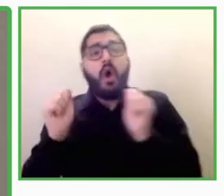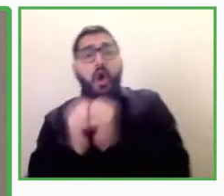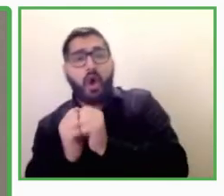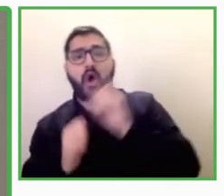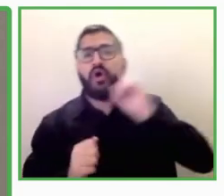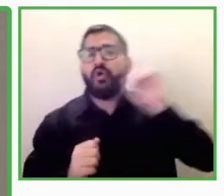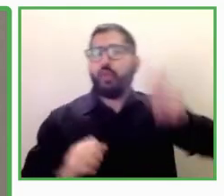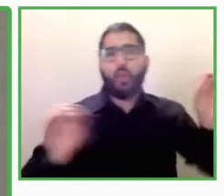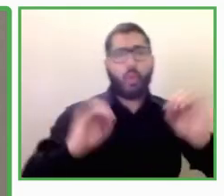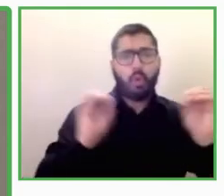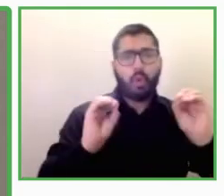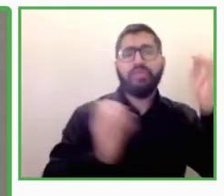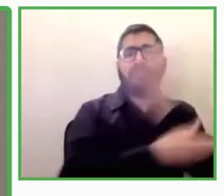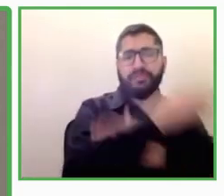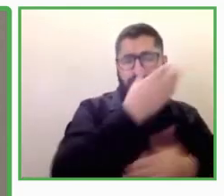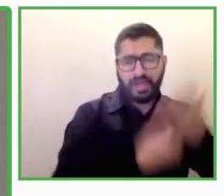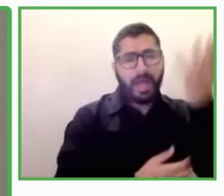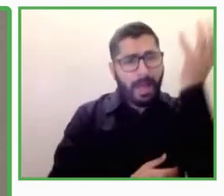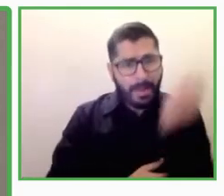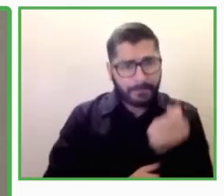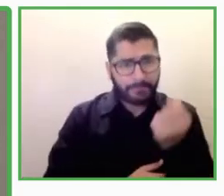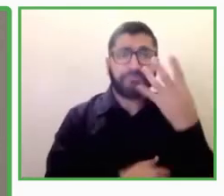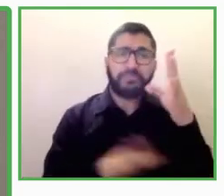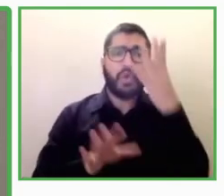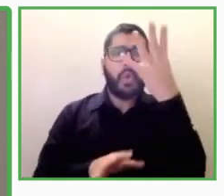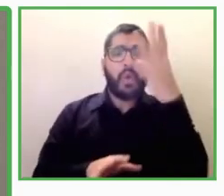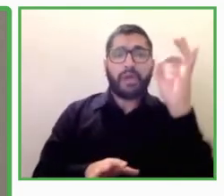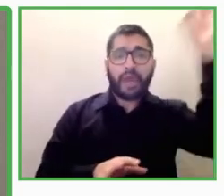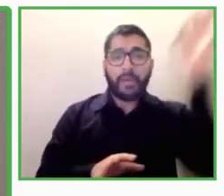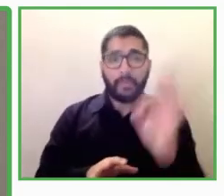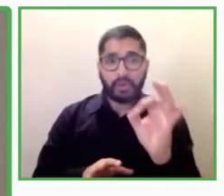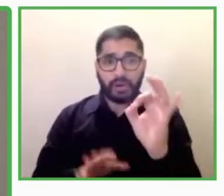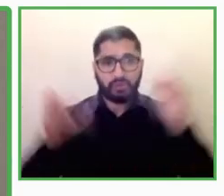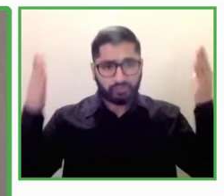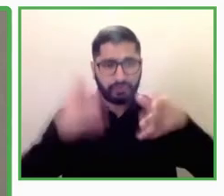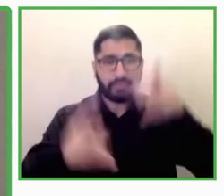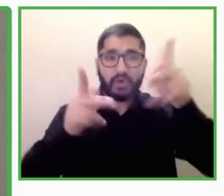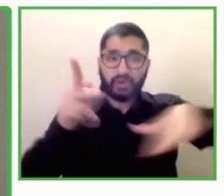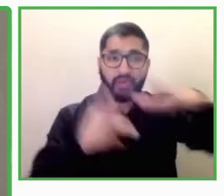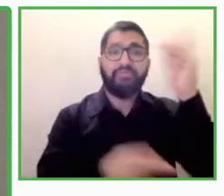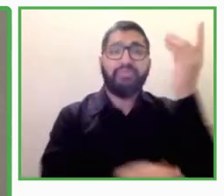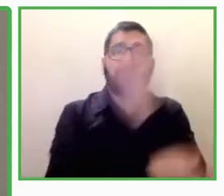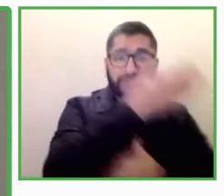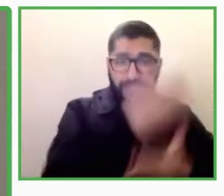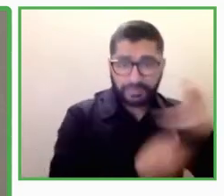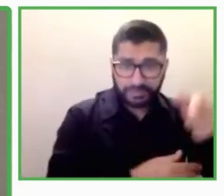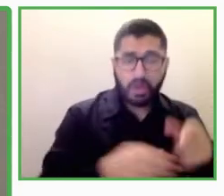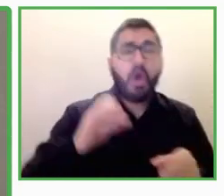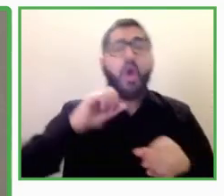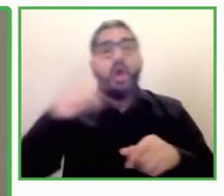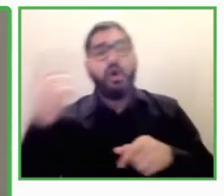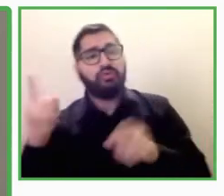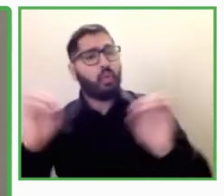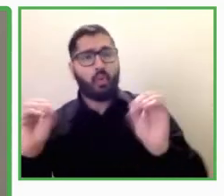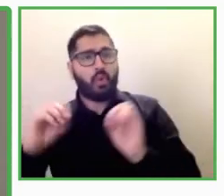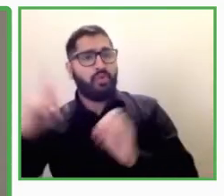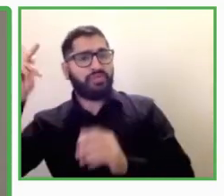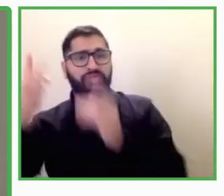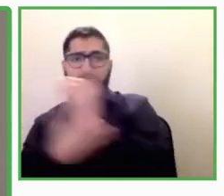people. For example, we have a company that has 60%